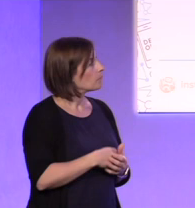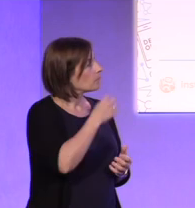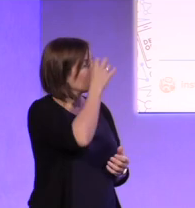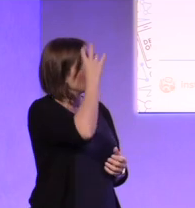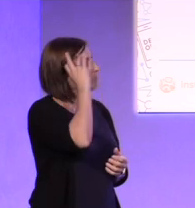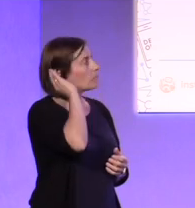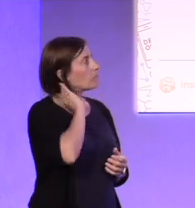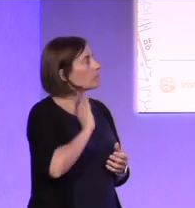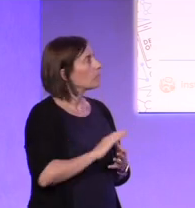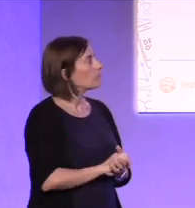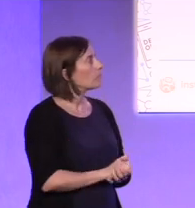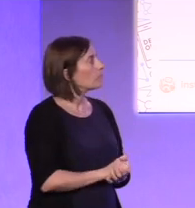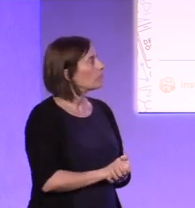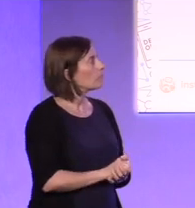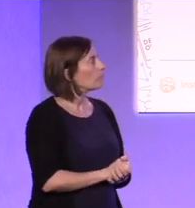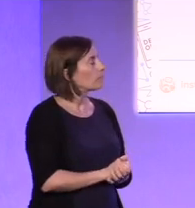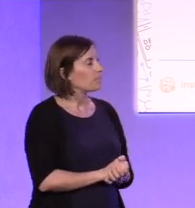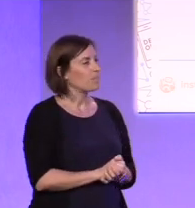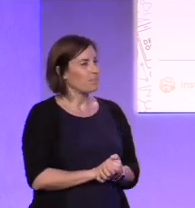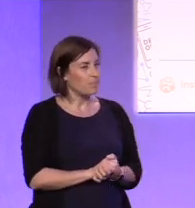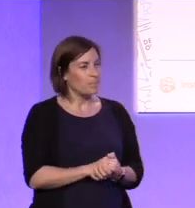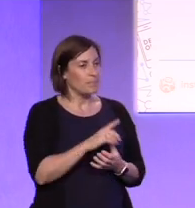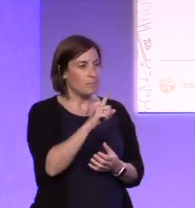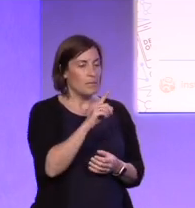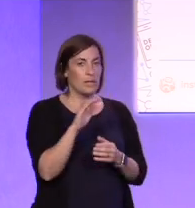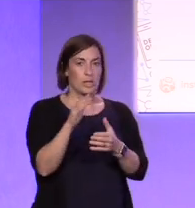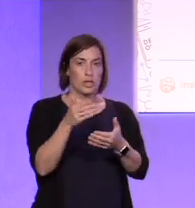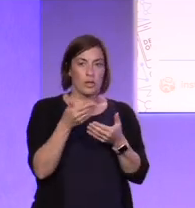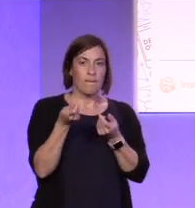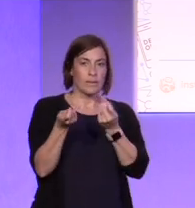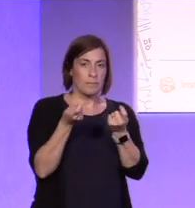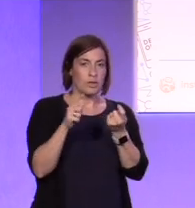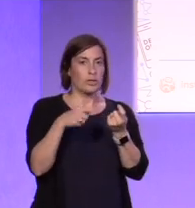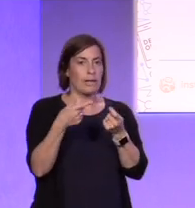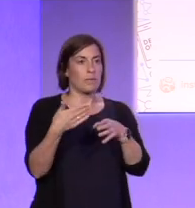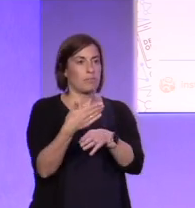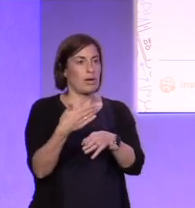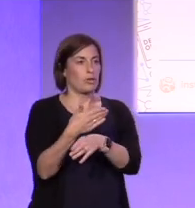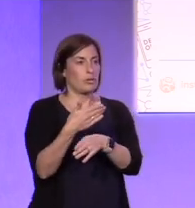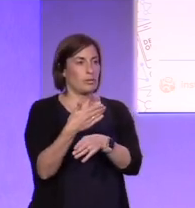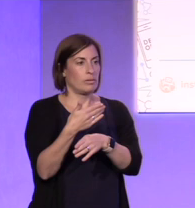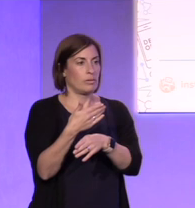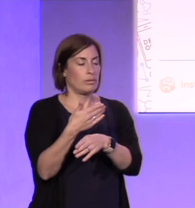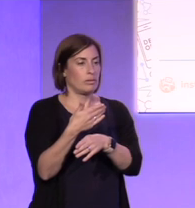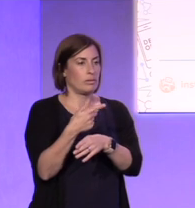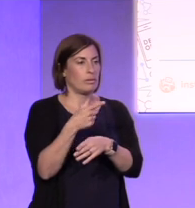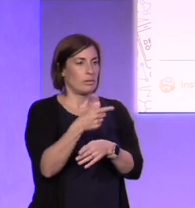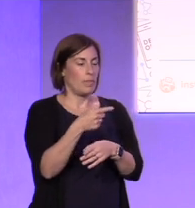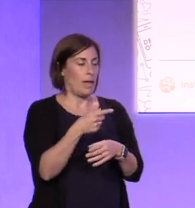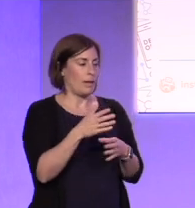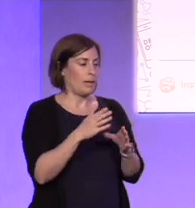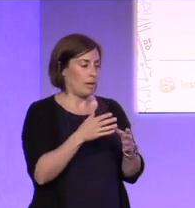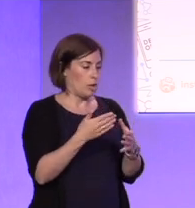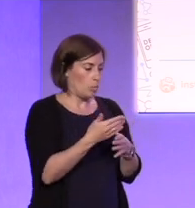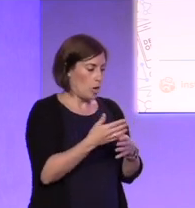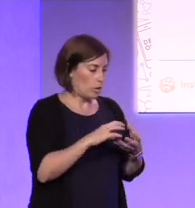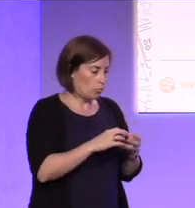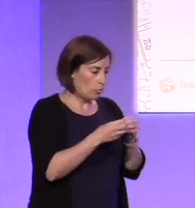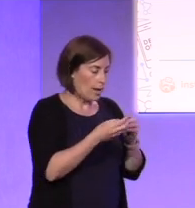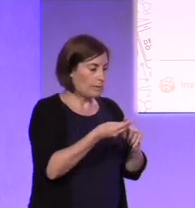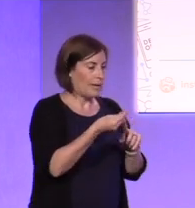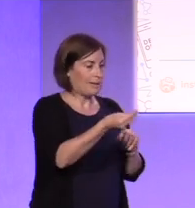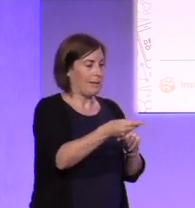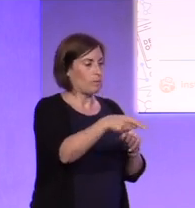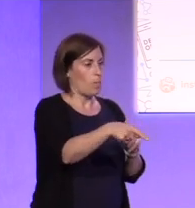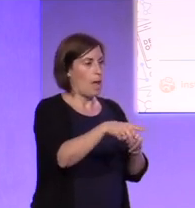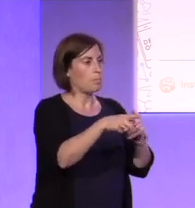got to go through service management and operations. And service management and operations sometimes may feel a bit arcane. It may